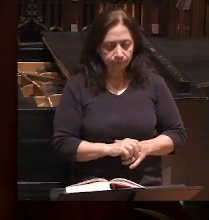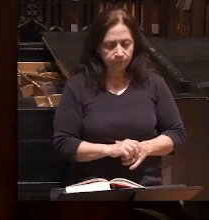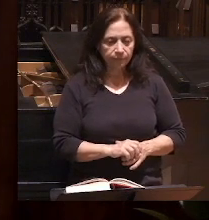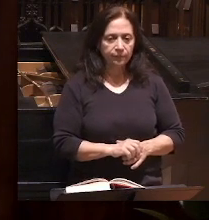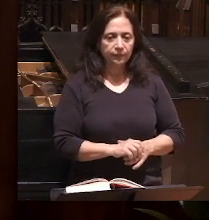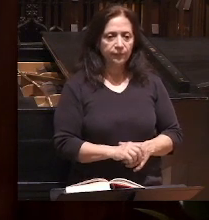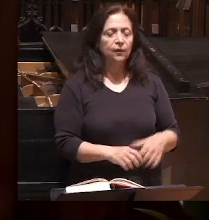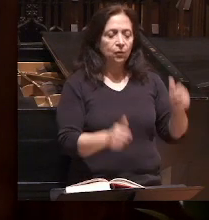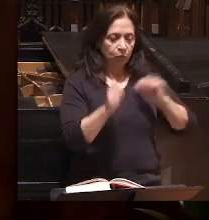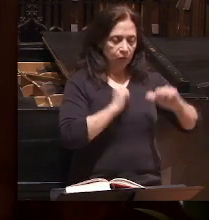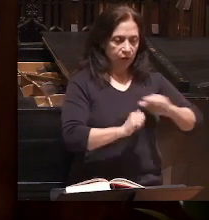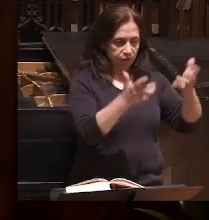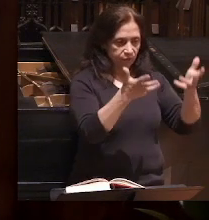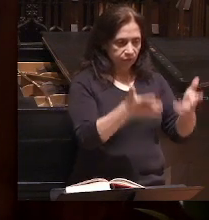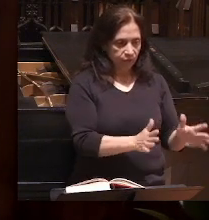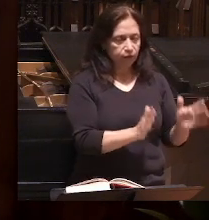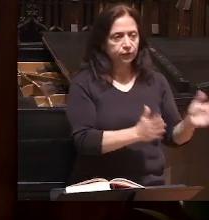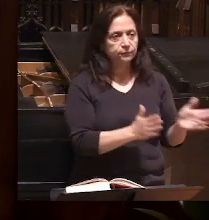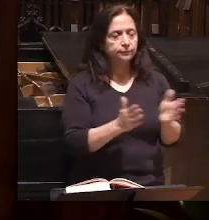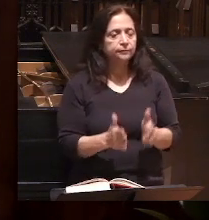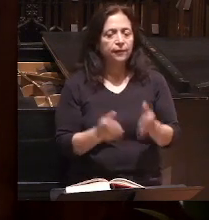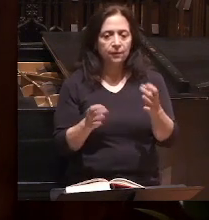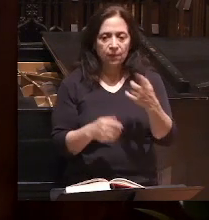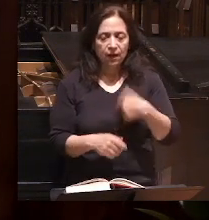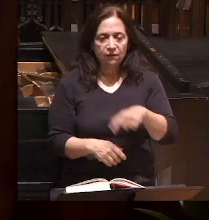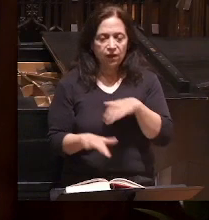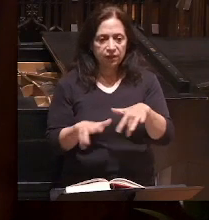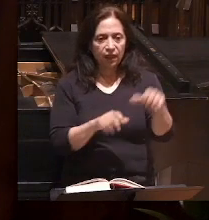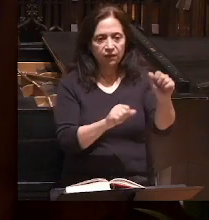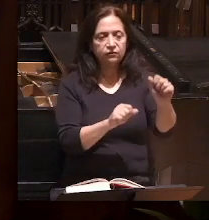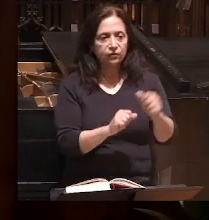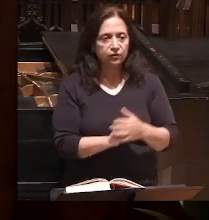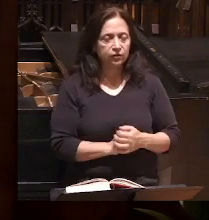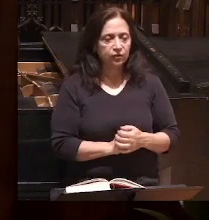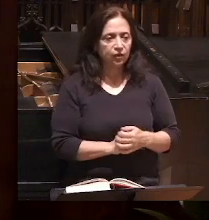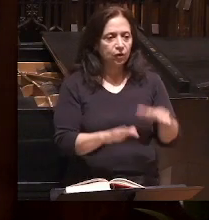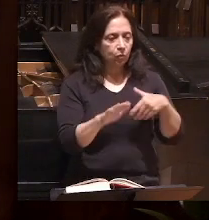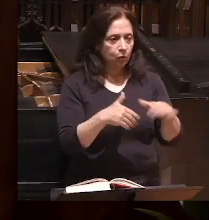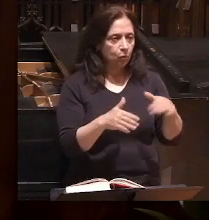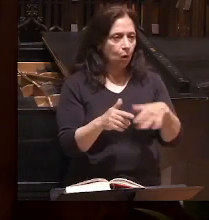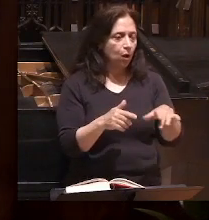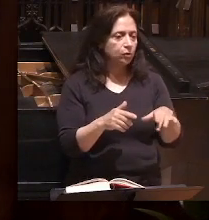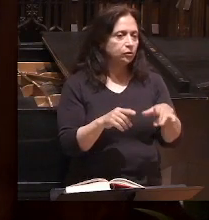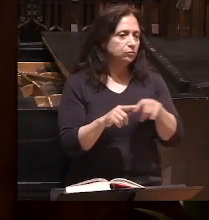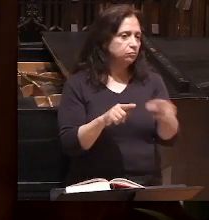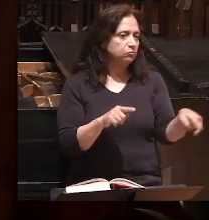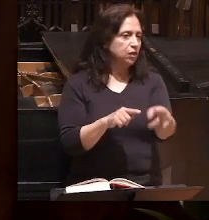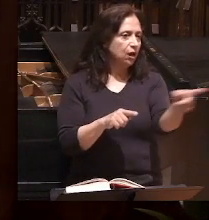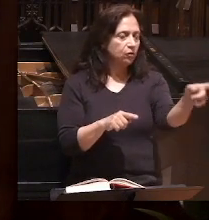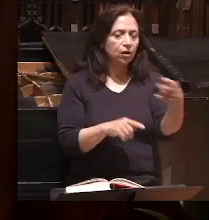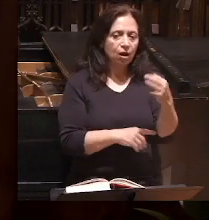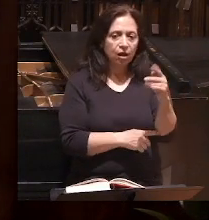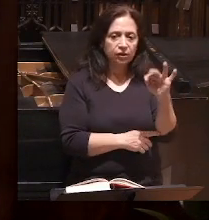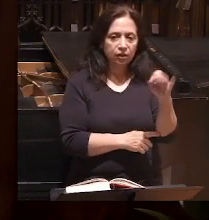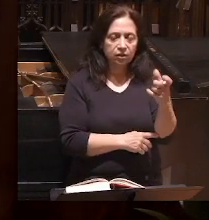Following the concert, many of us left the sanctuary and walked down Huntington Street to